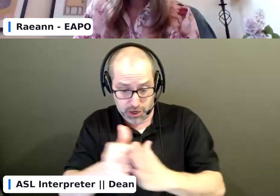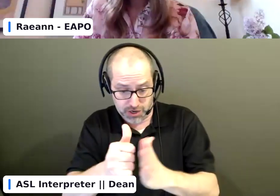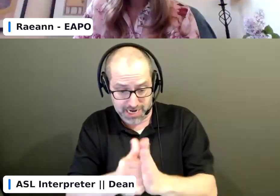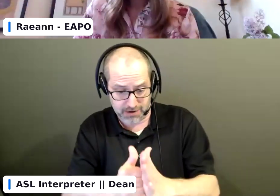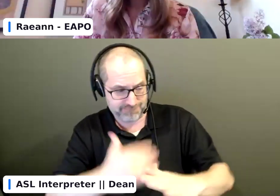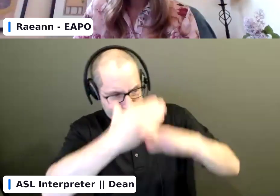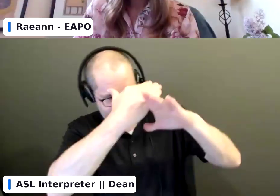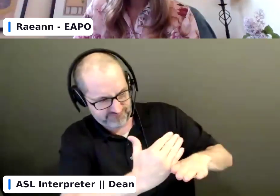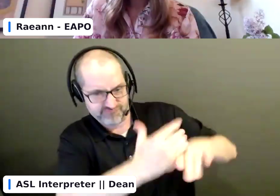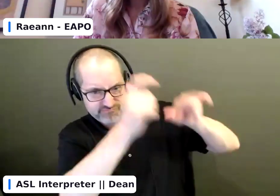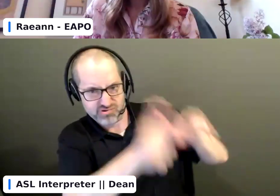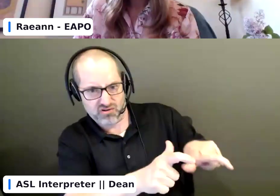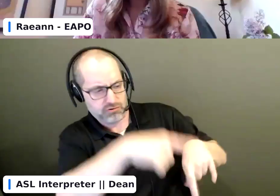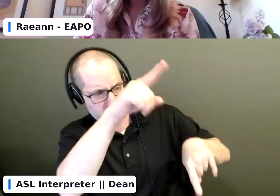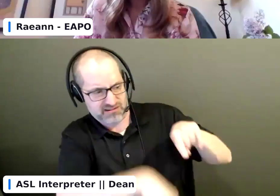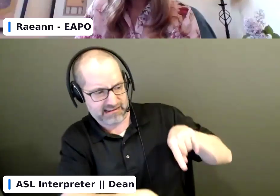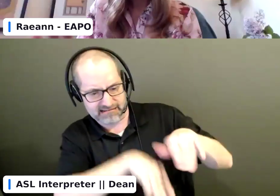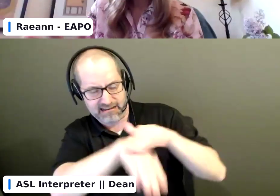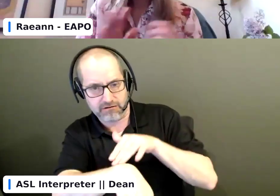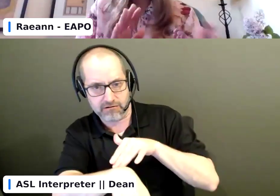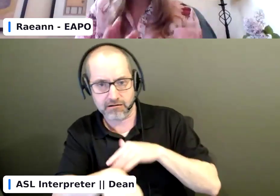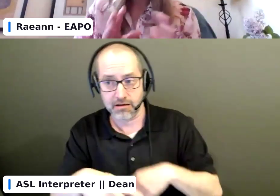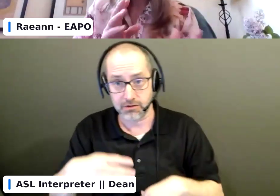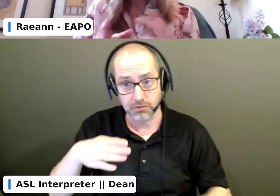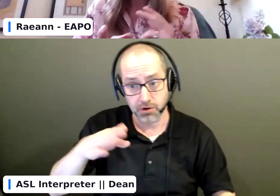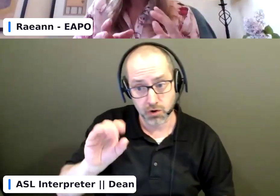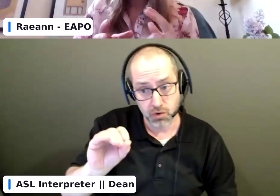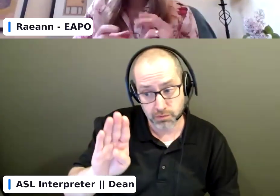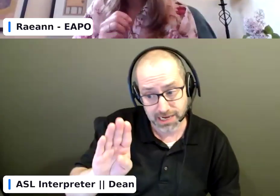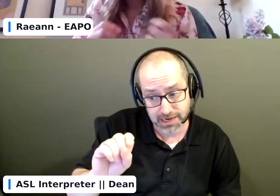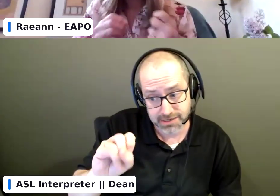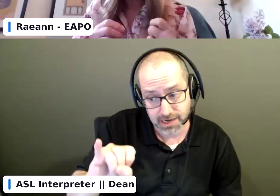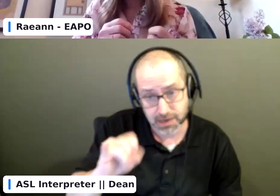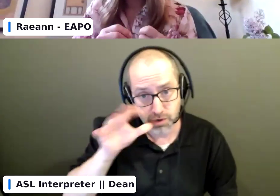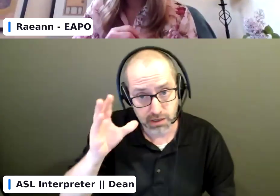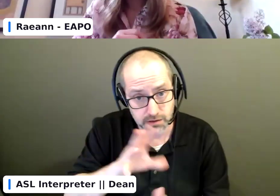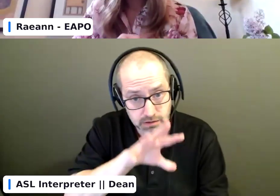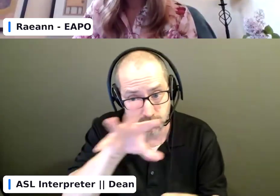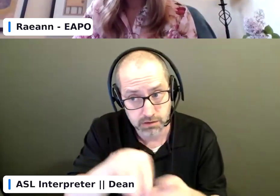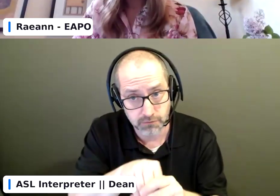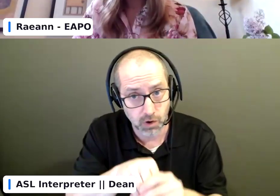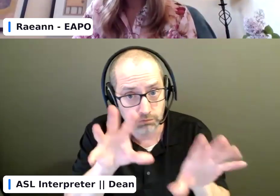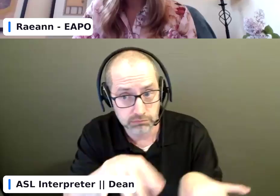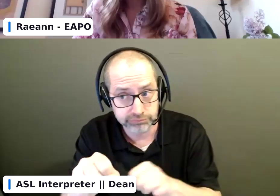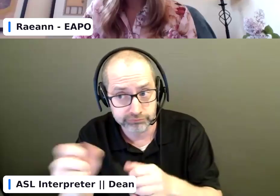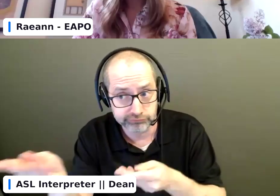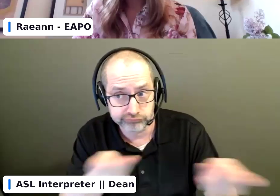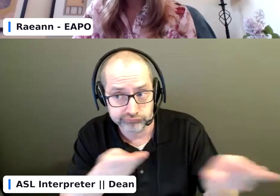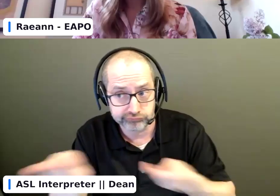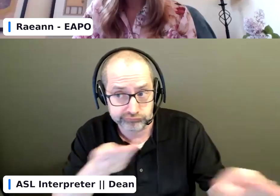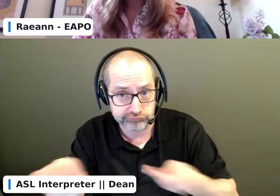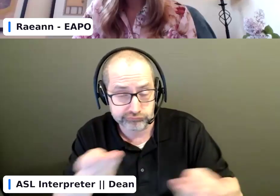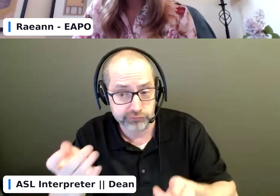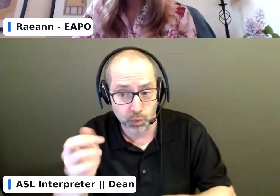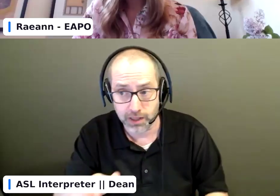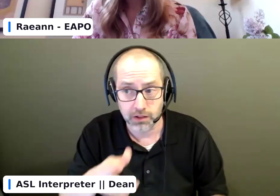something that the OBSI would be involved in if the POAs they're not allowing the access to the banking or the information